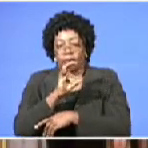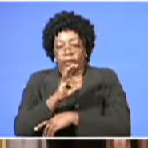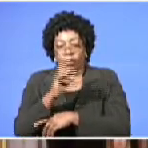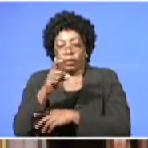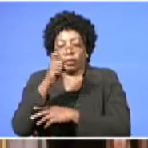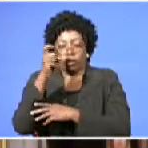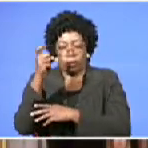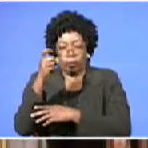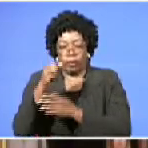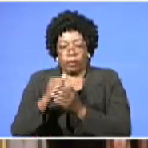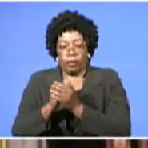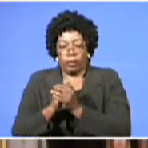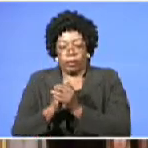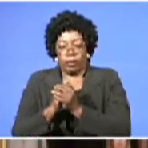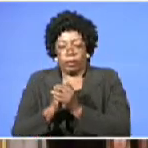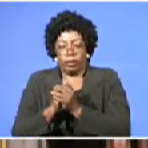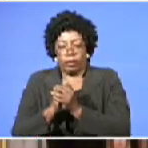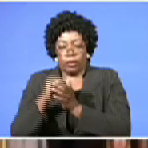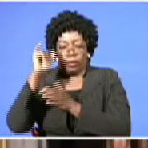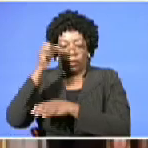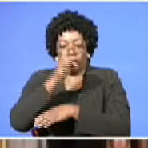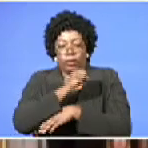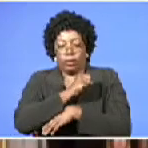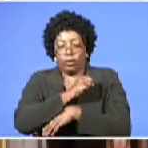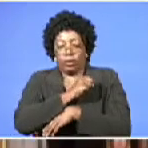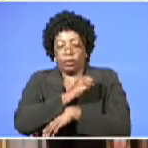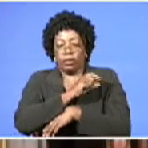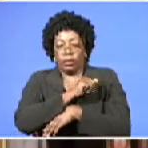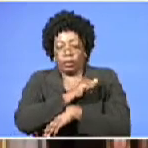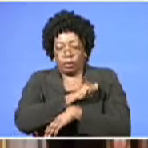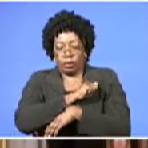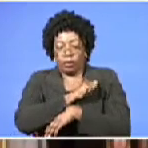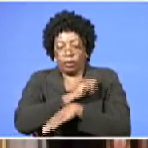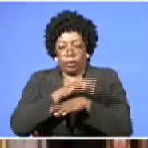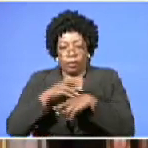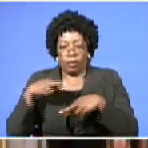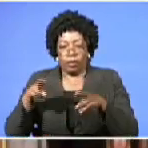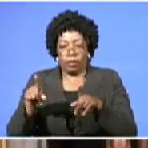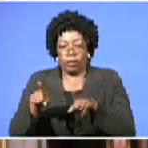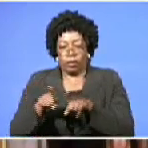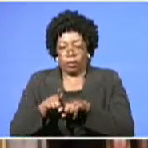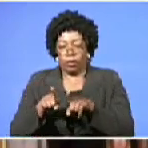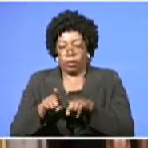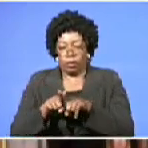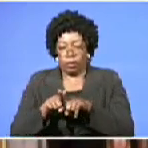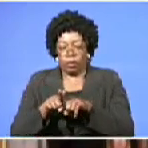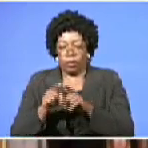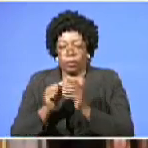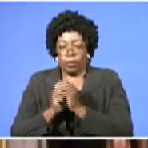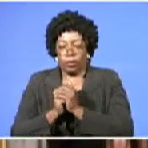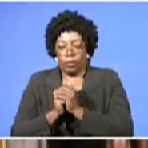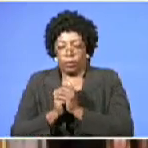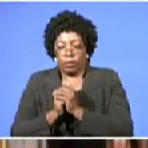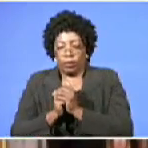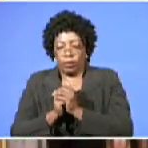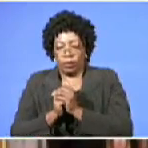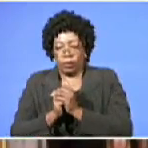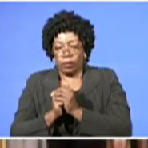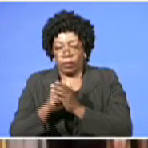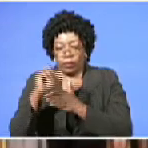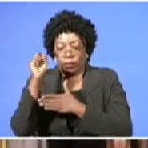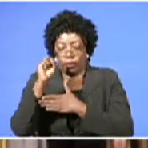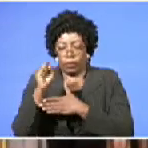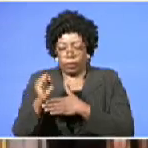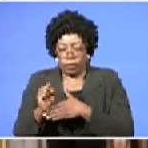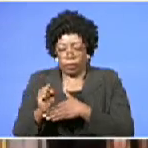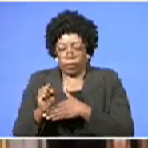Roger in France. Jonathan Augustine Farrell, he's on the move as well. He's now in Argentina with Oberez after starting the season in